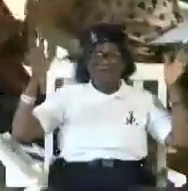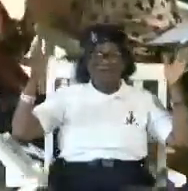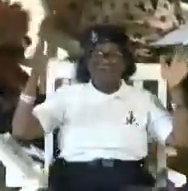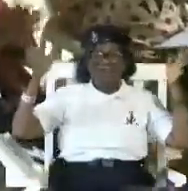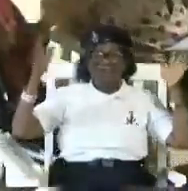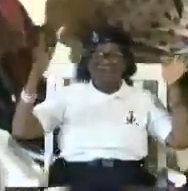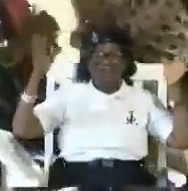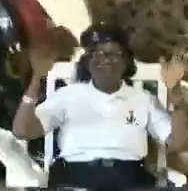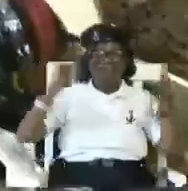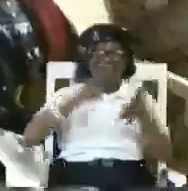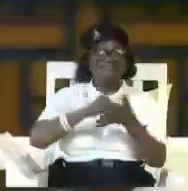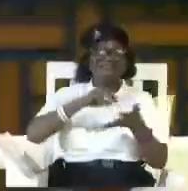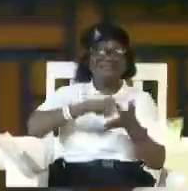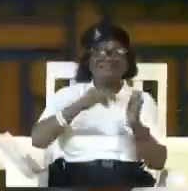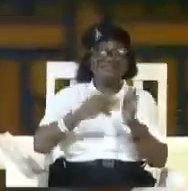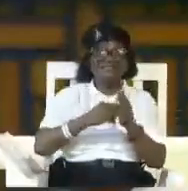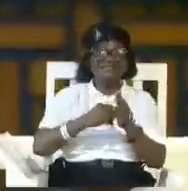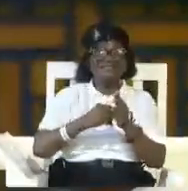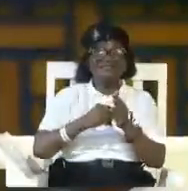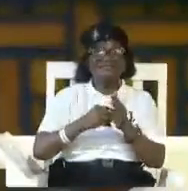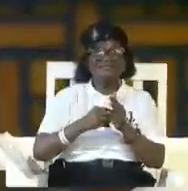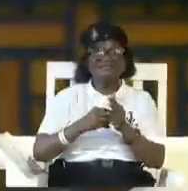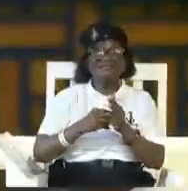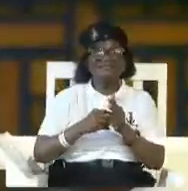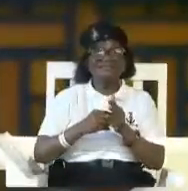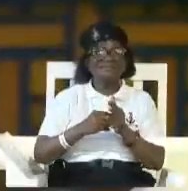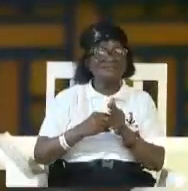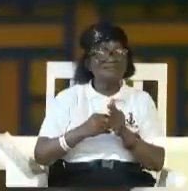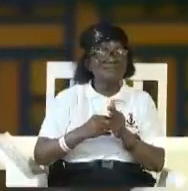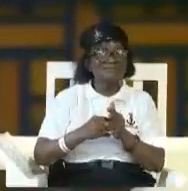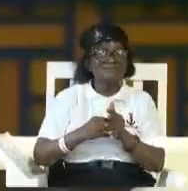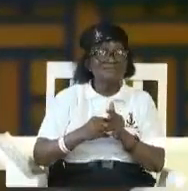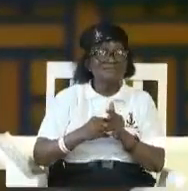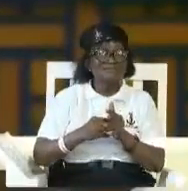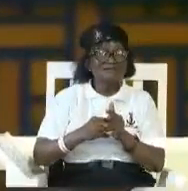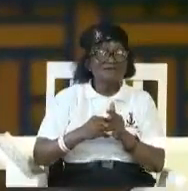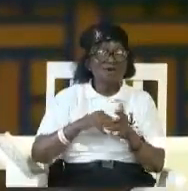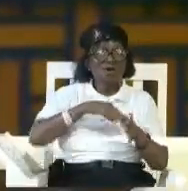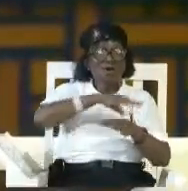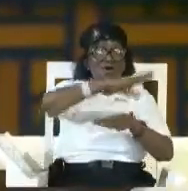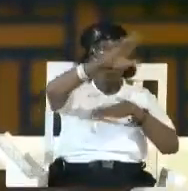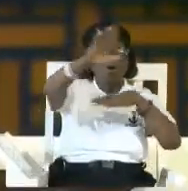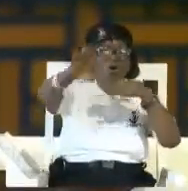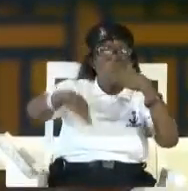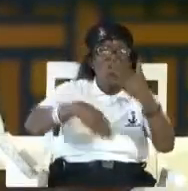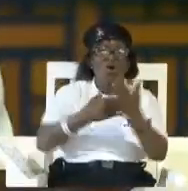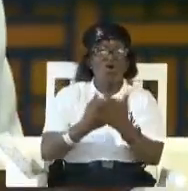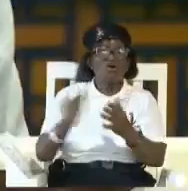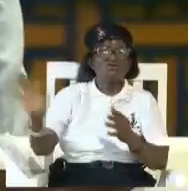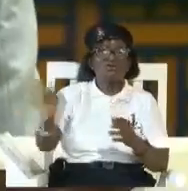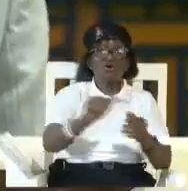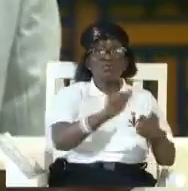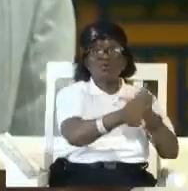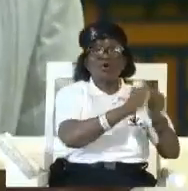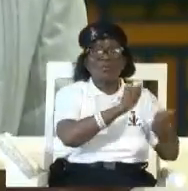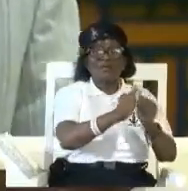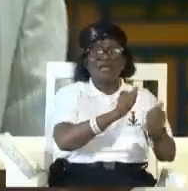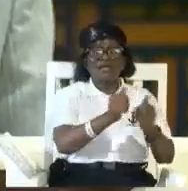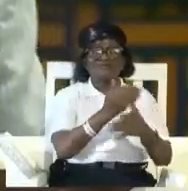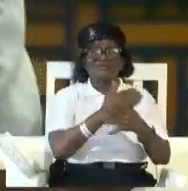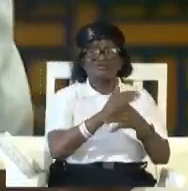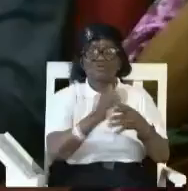it means put all your problems between your hands and jam the hands